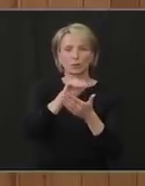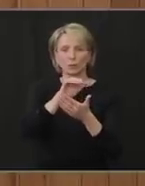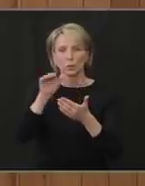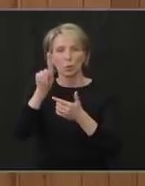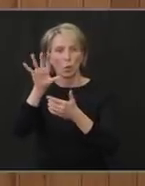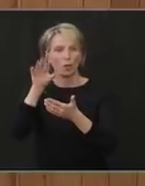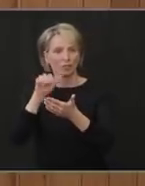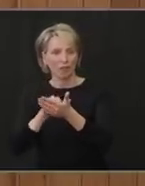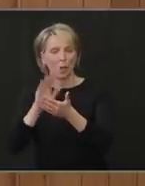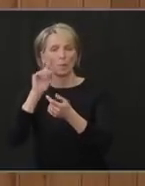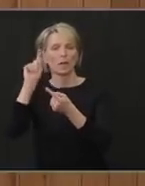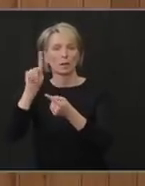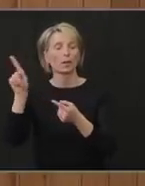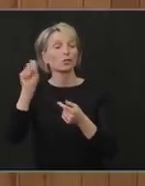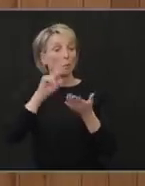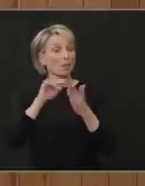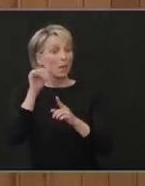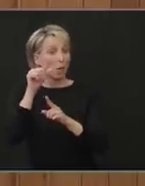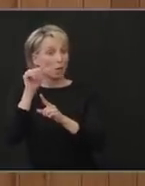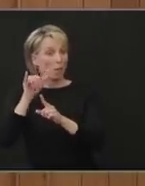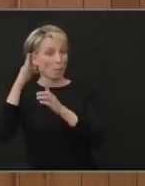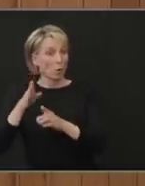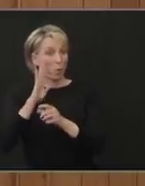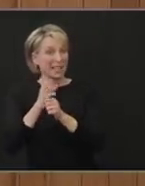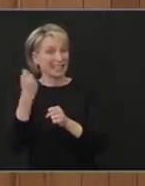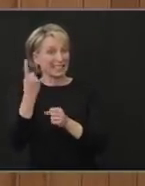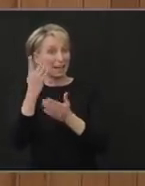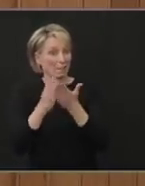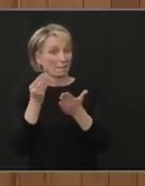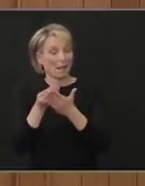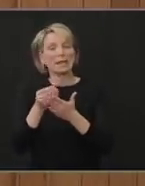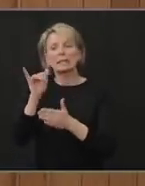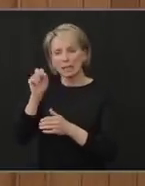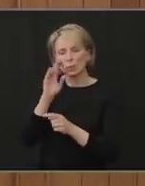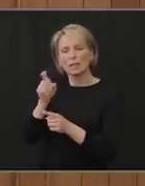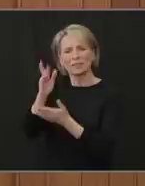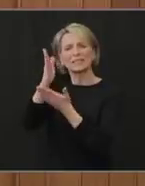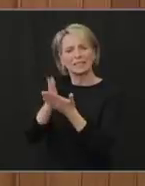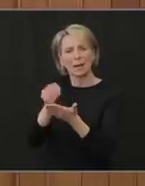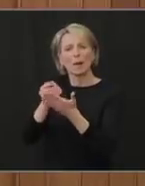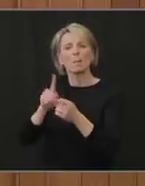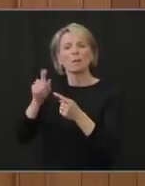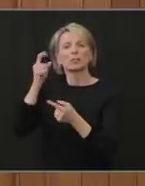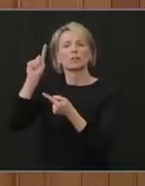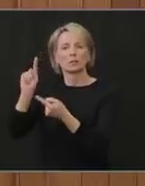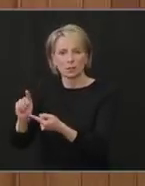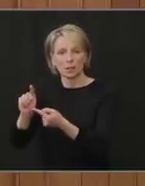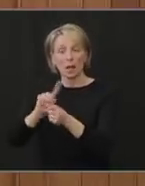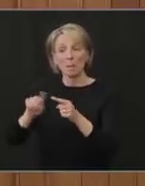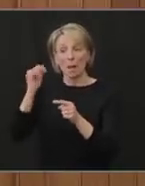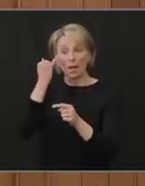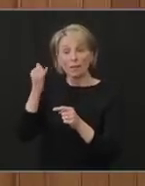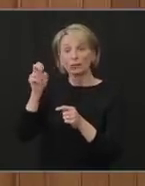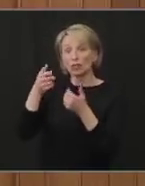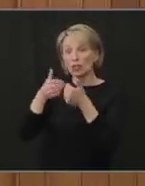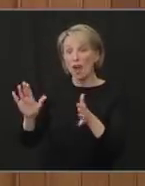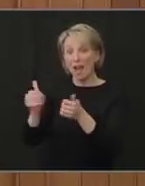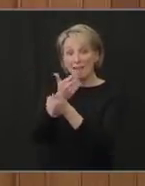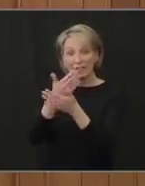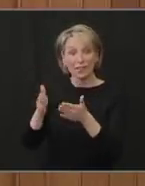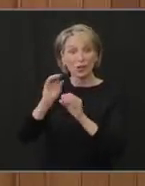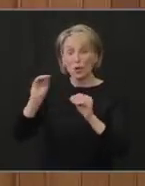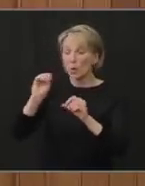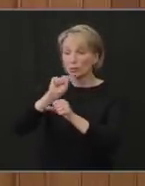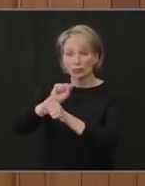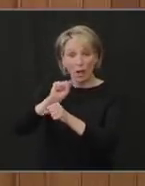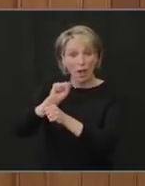and $100,000. So she'll be getting something. But again, if she is in a position where she has lost all her income, she is going